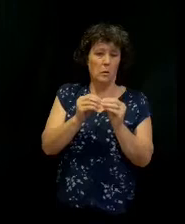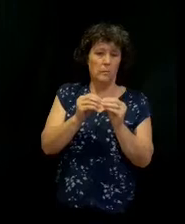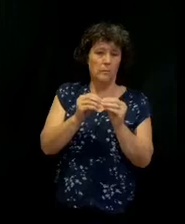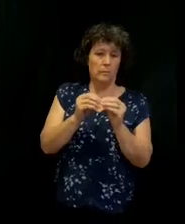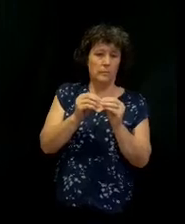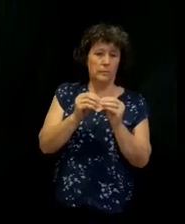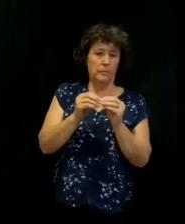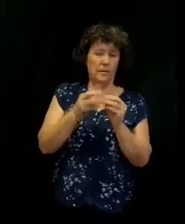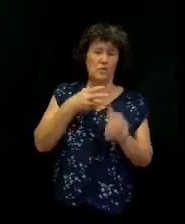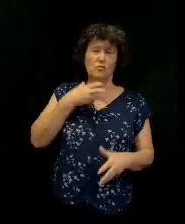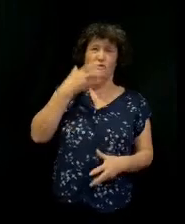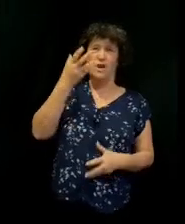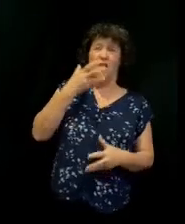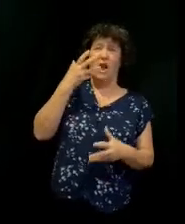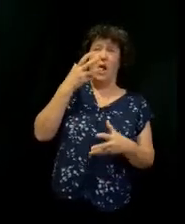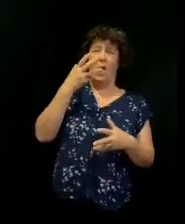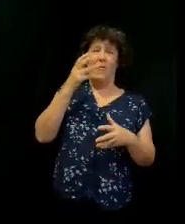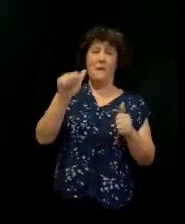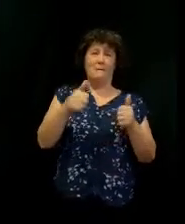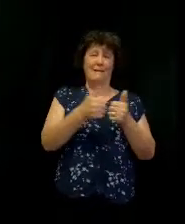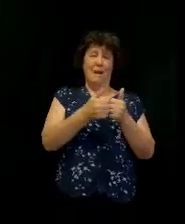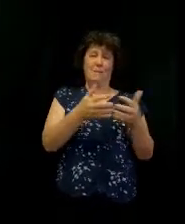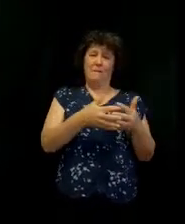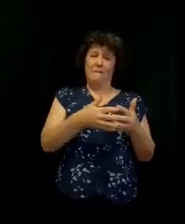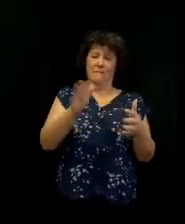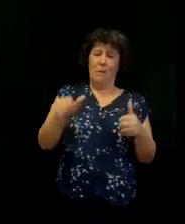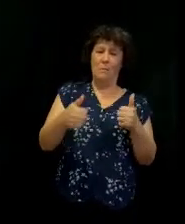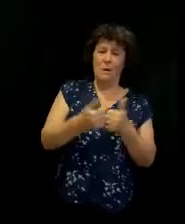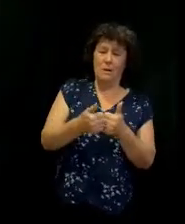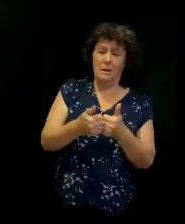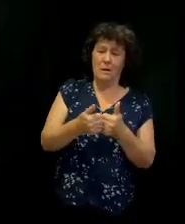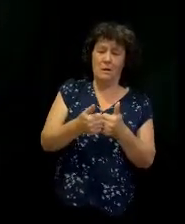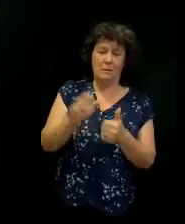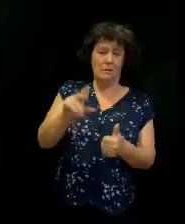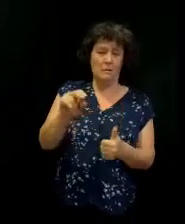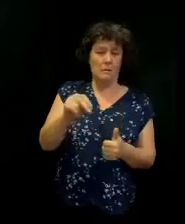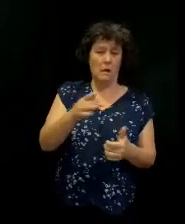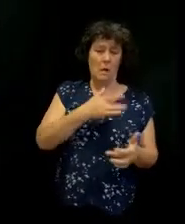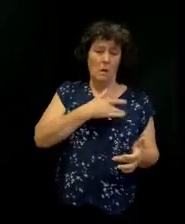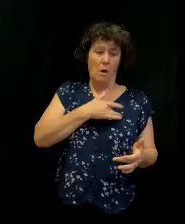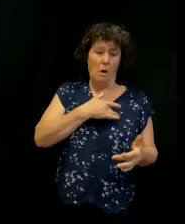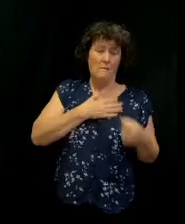Well, I'm just not that. No, hold on a second. Hold on. The Bible says out of the abundance of the heart, the what?